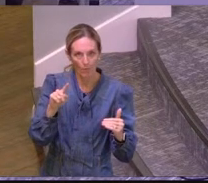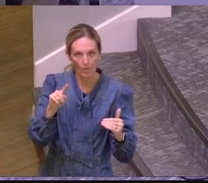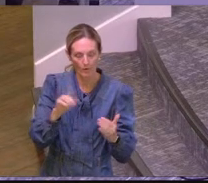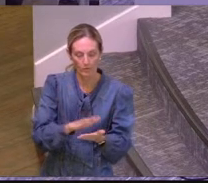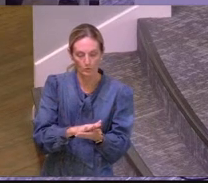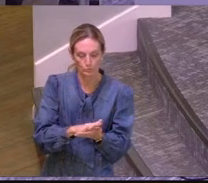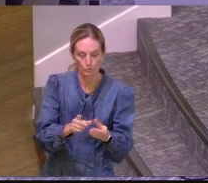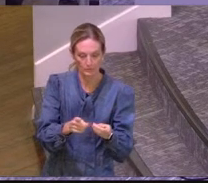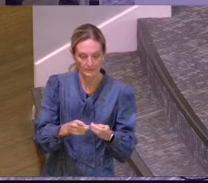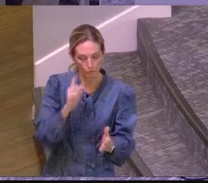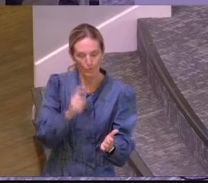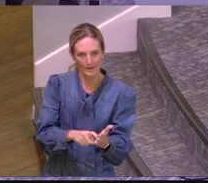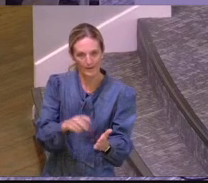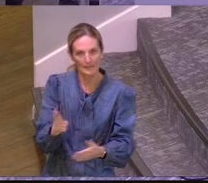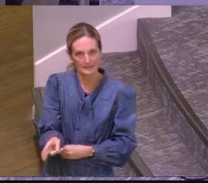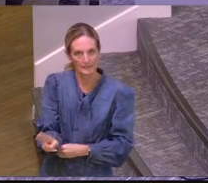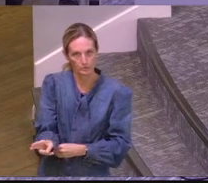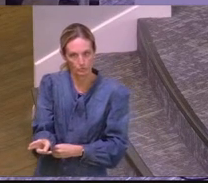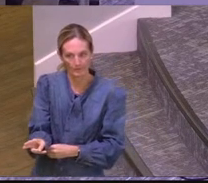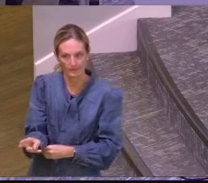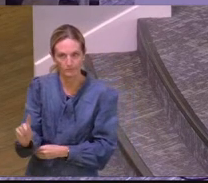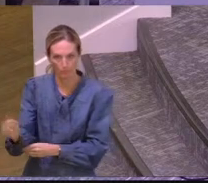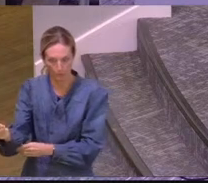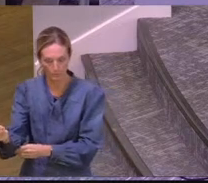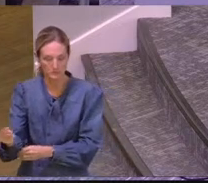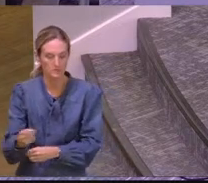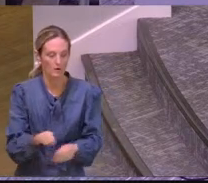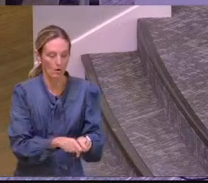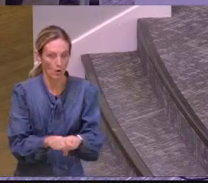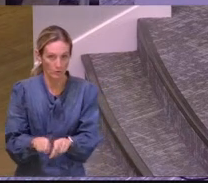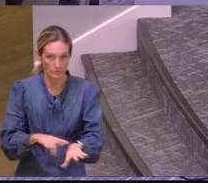also recognizing that